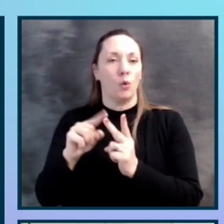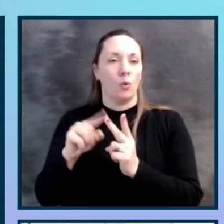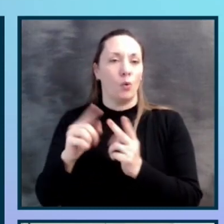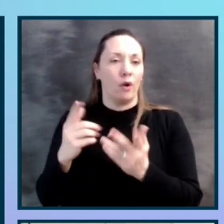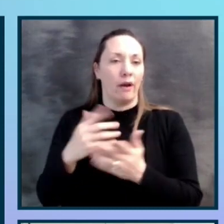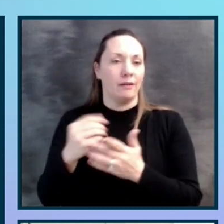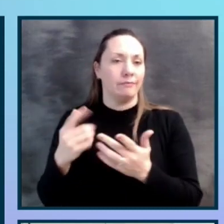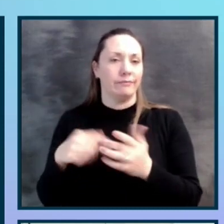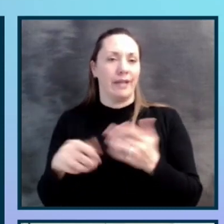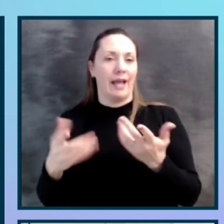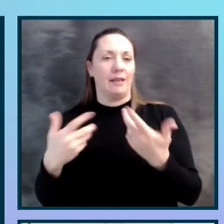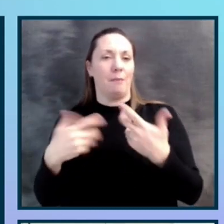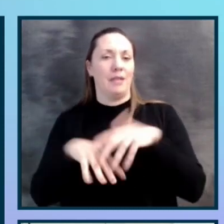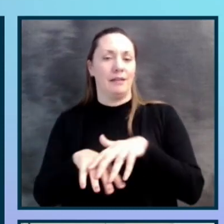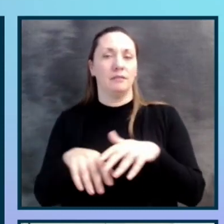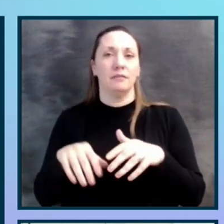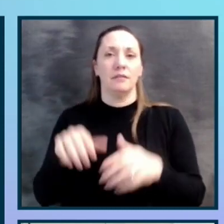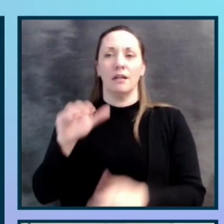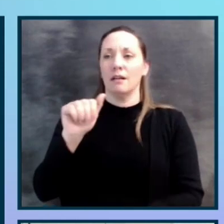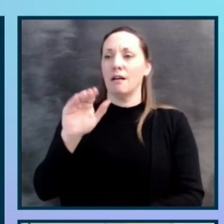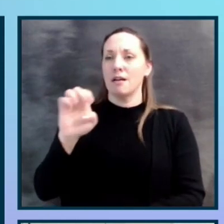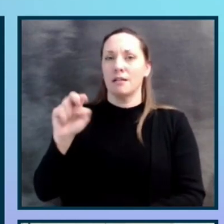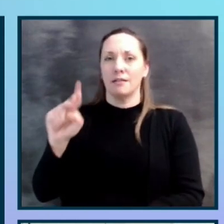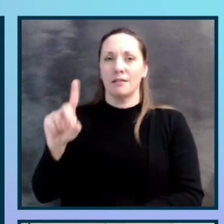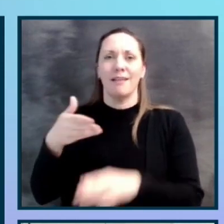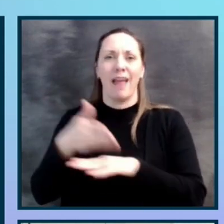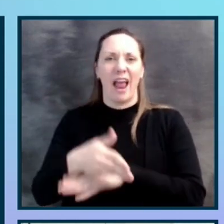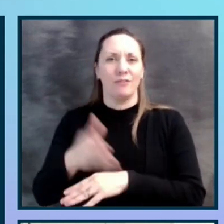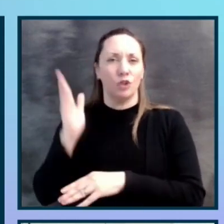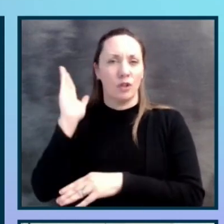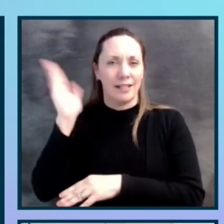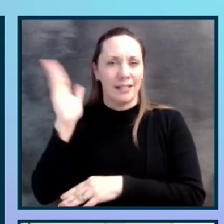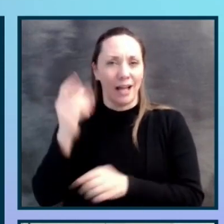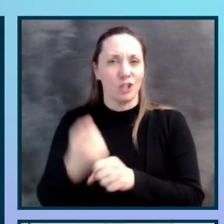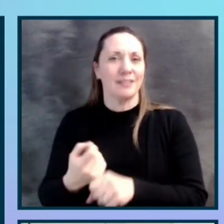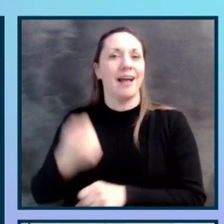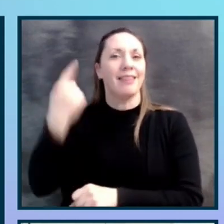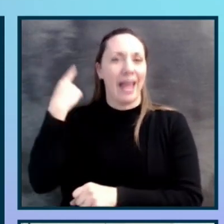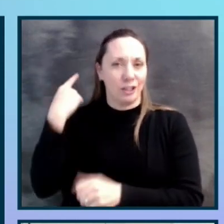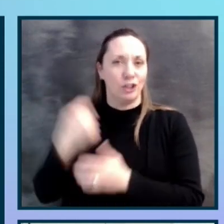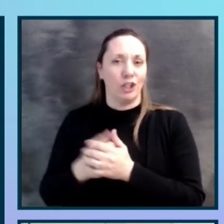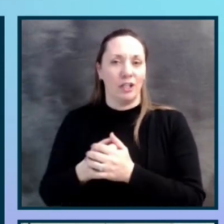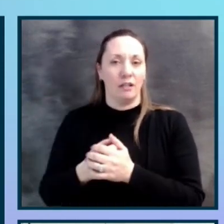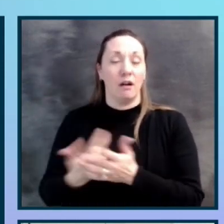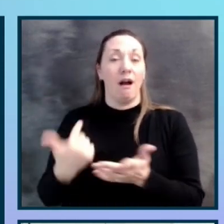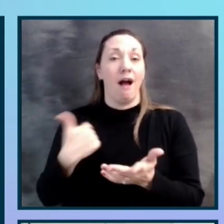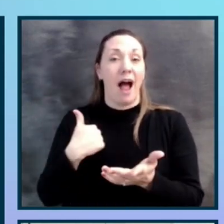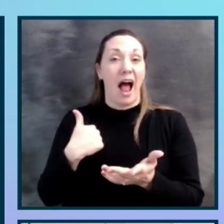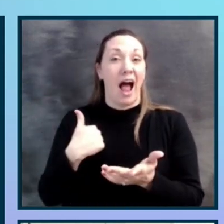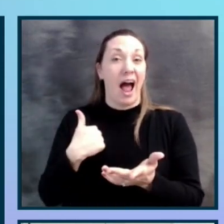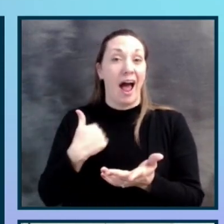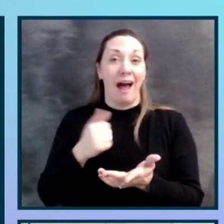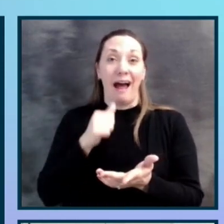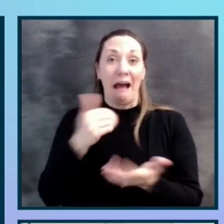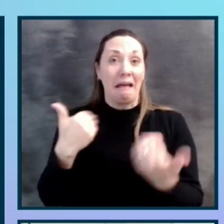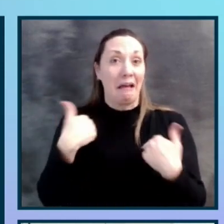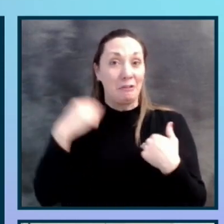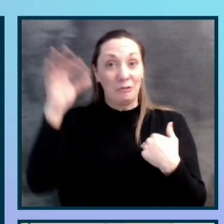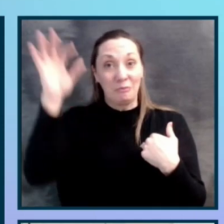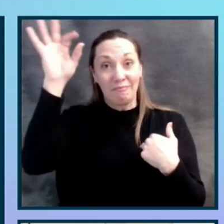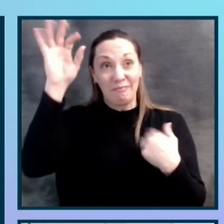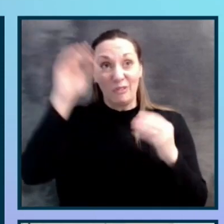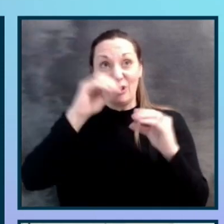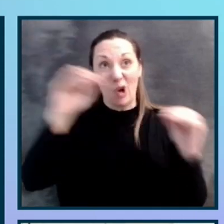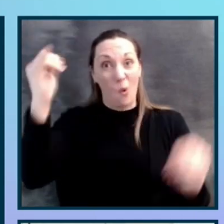talk or after the sessions last year is I actually didn't have any ideas,